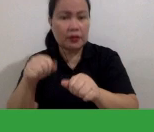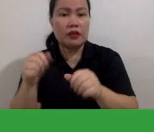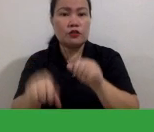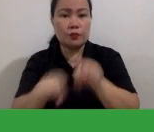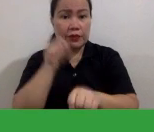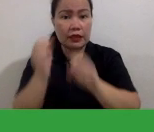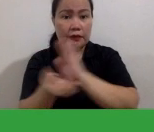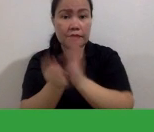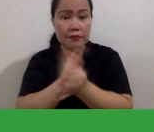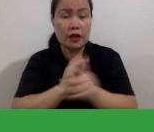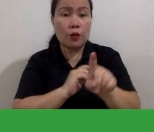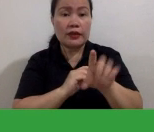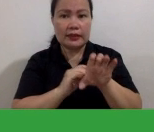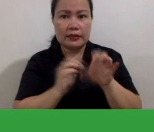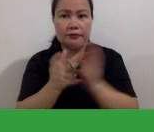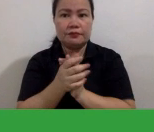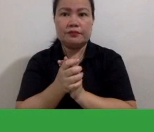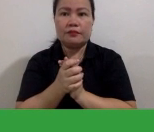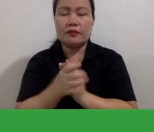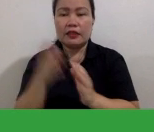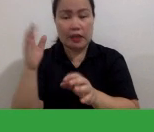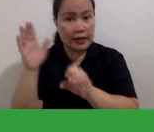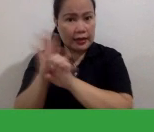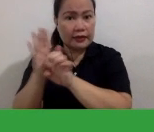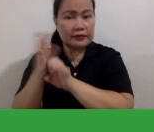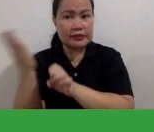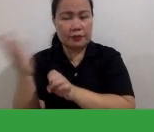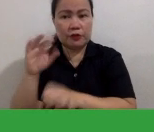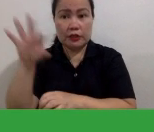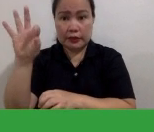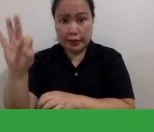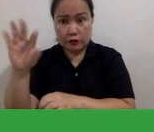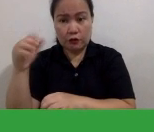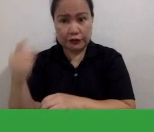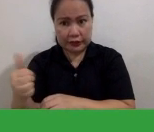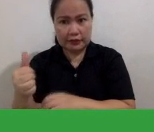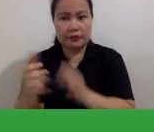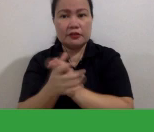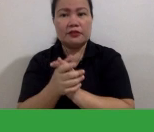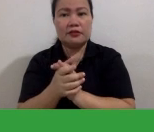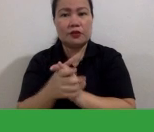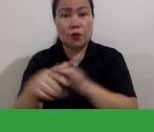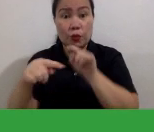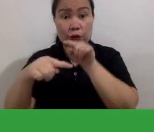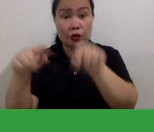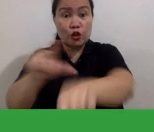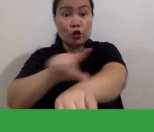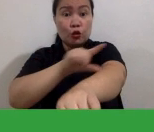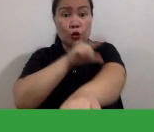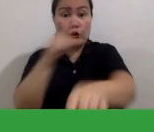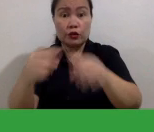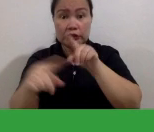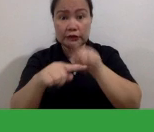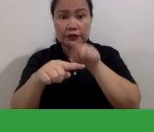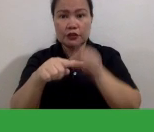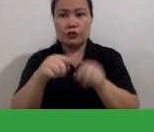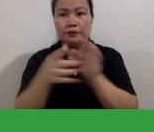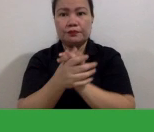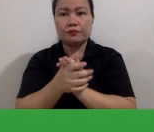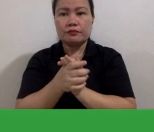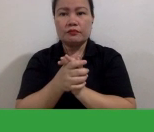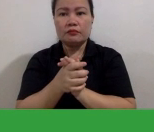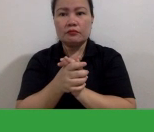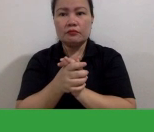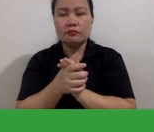9 divided by 10. Cannot be. So, we will borrow. Bring down 0. So, 90 divide 10, that